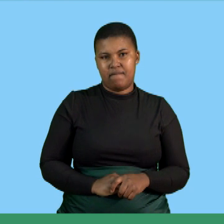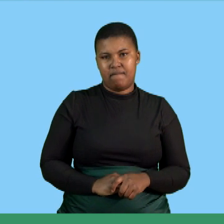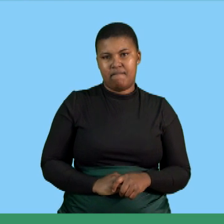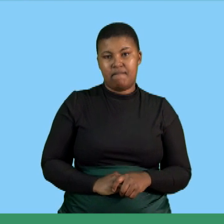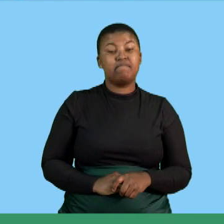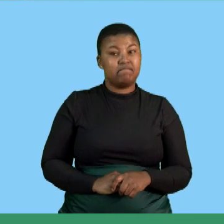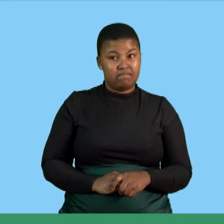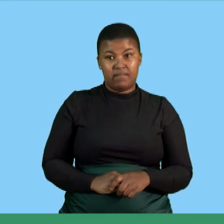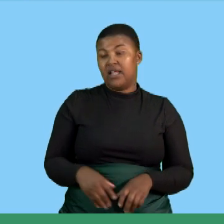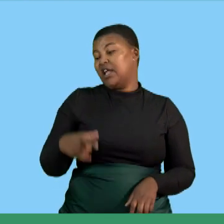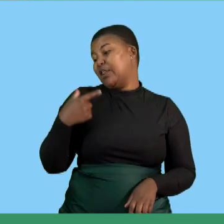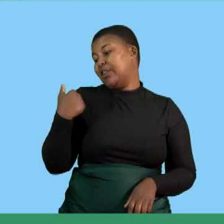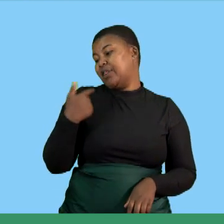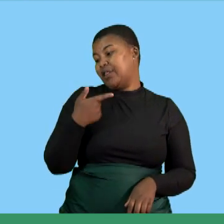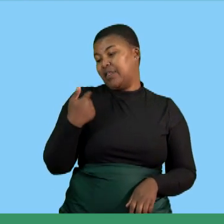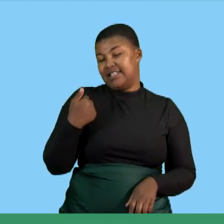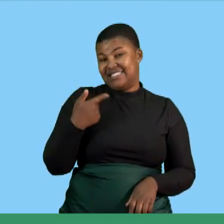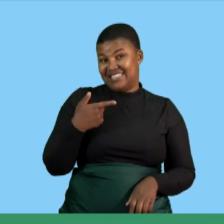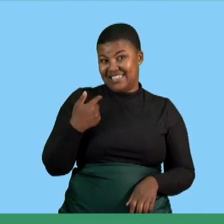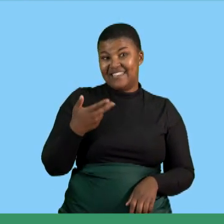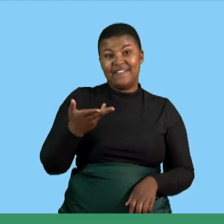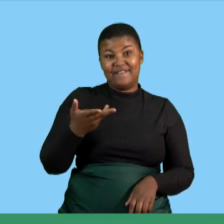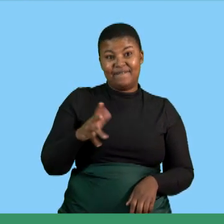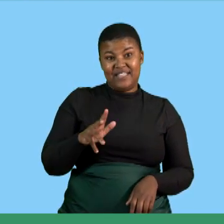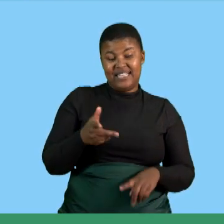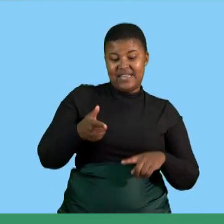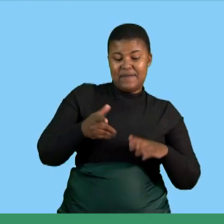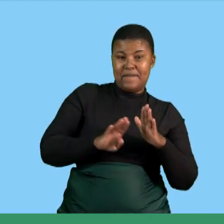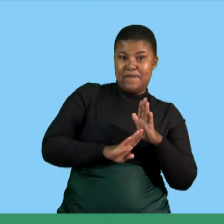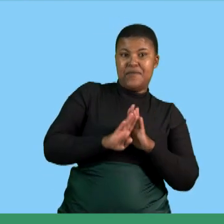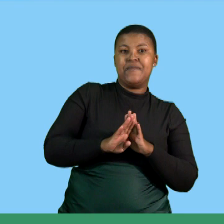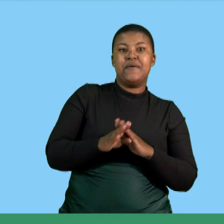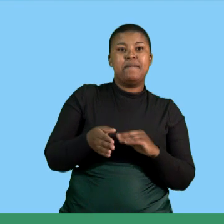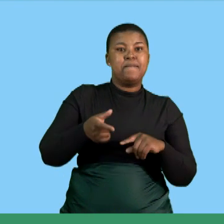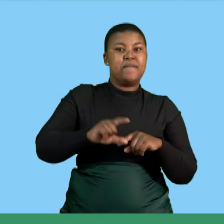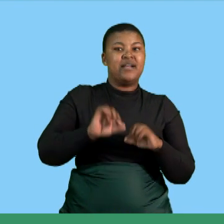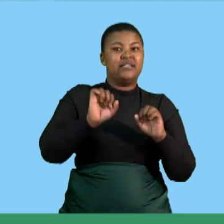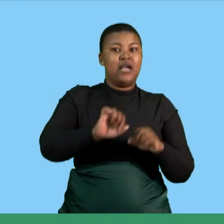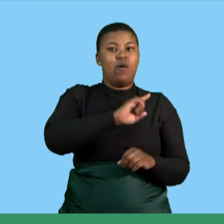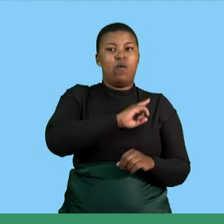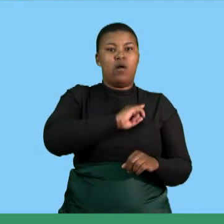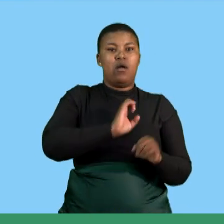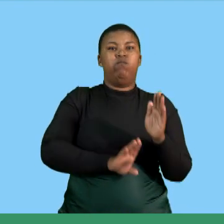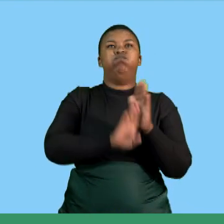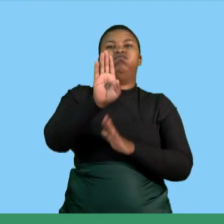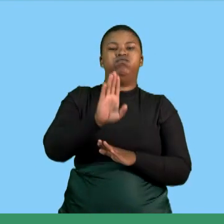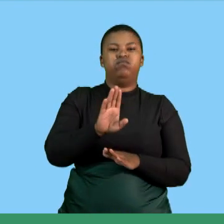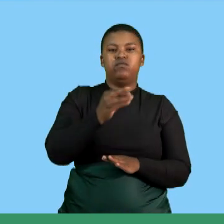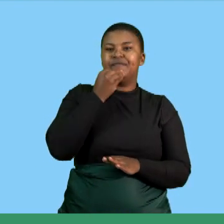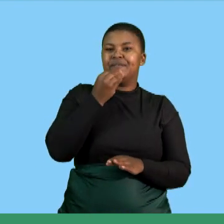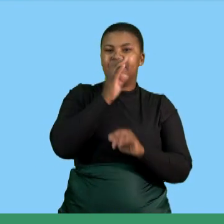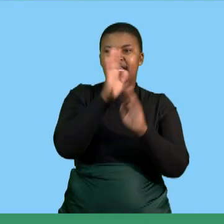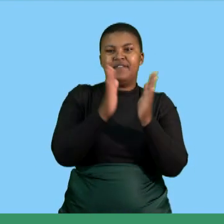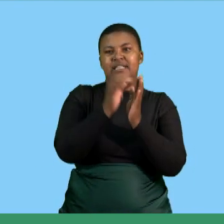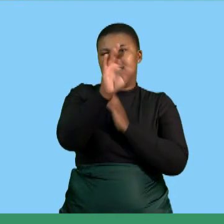Then the sentence says, recently they had to increase their prices because of the high inflation rate in